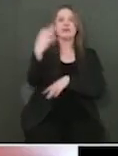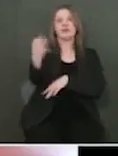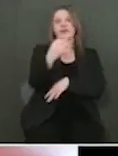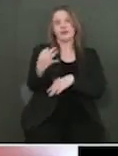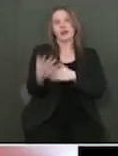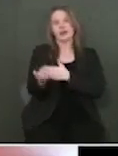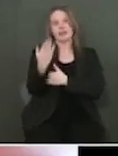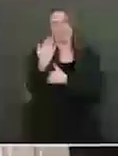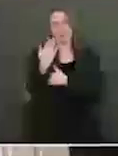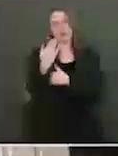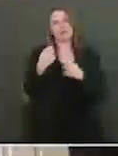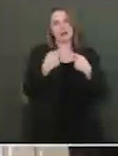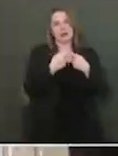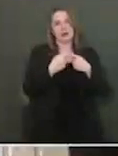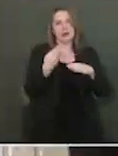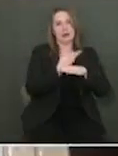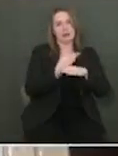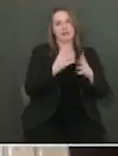likely.